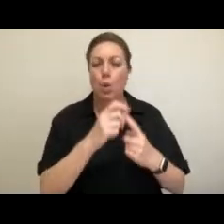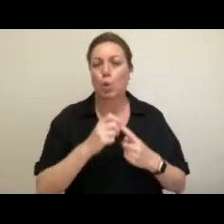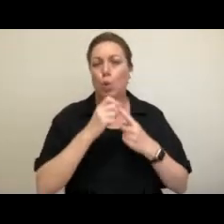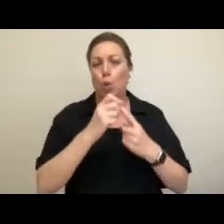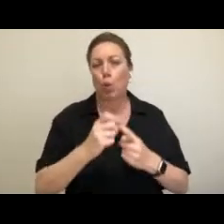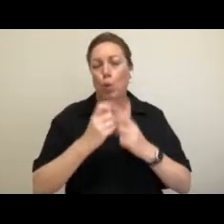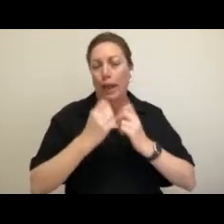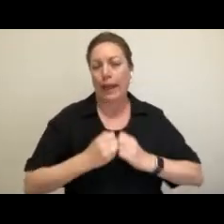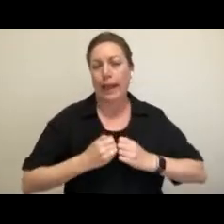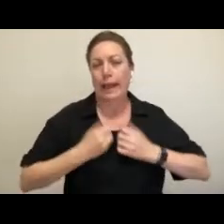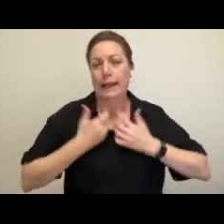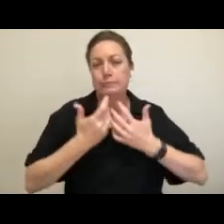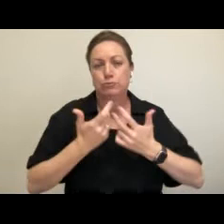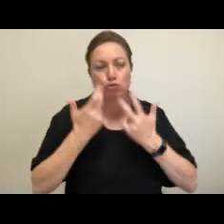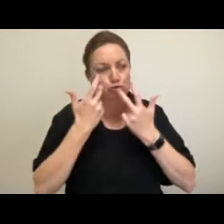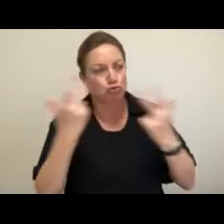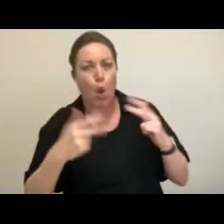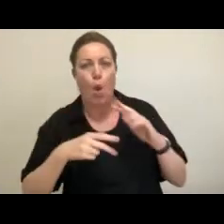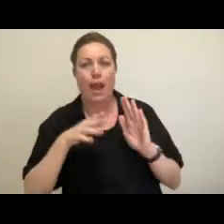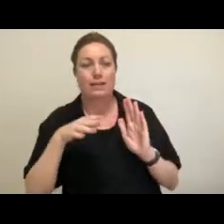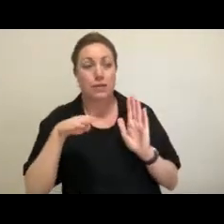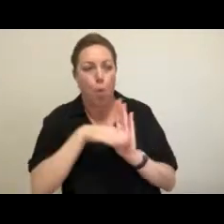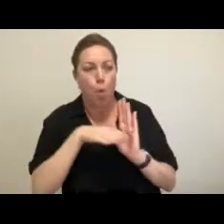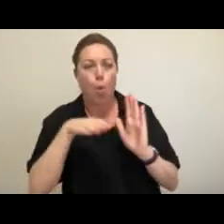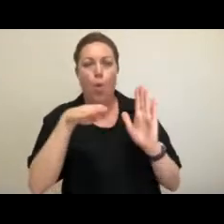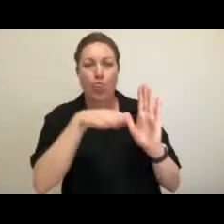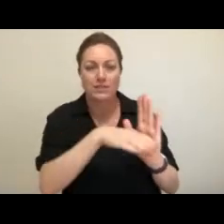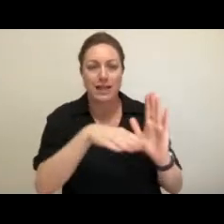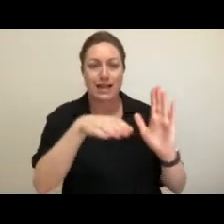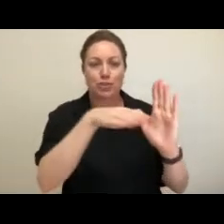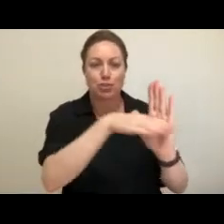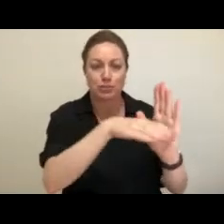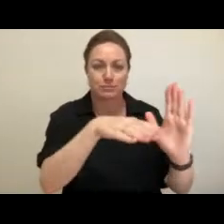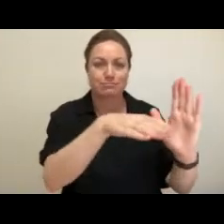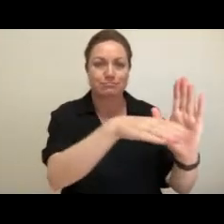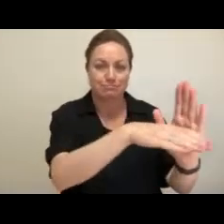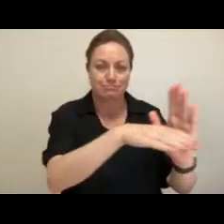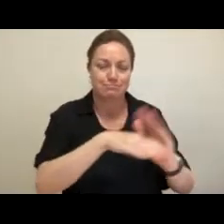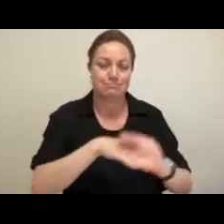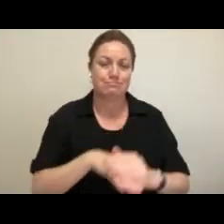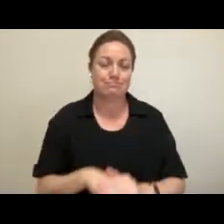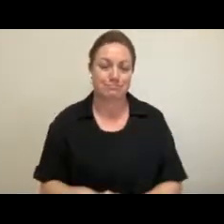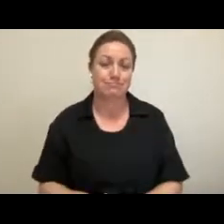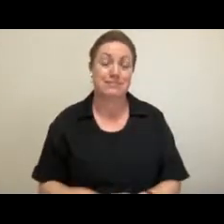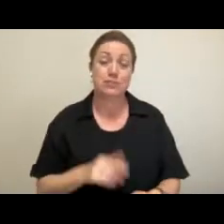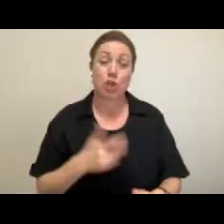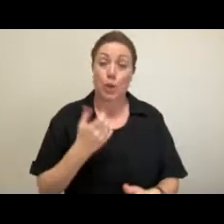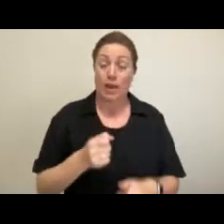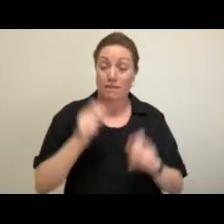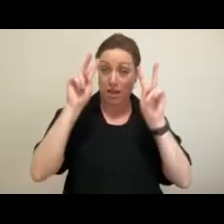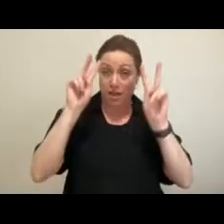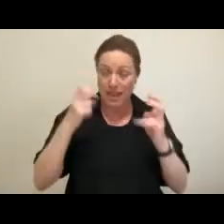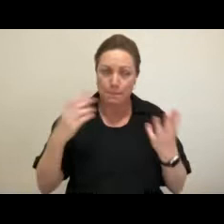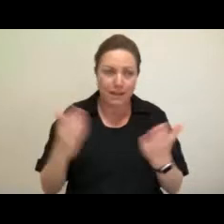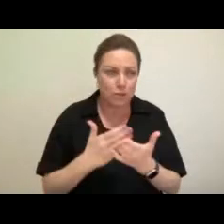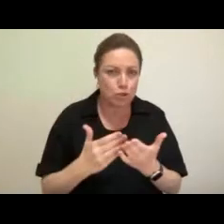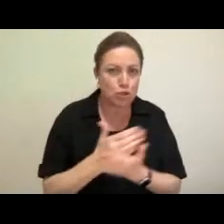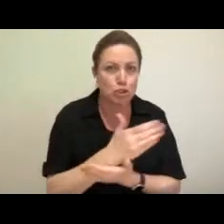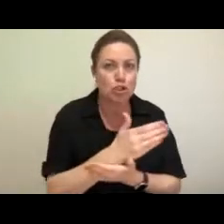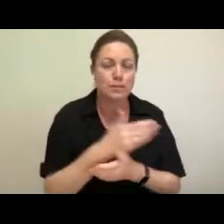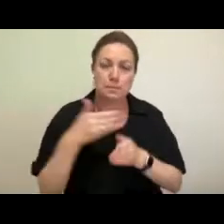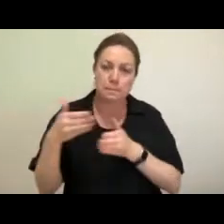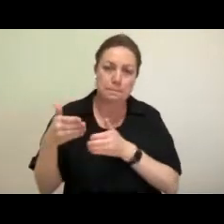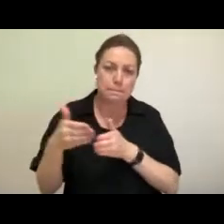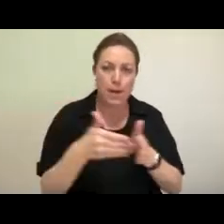this expression of interest, we have the theme of journeys and pathways. This commission has the